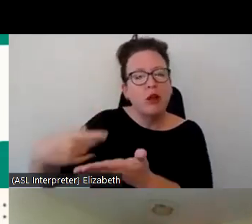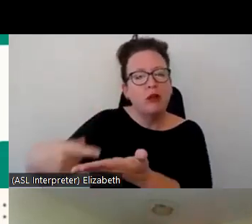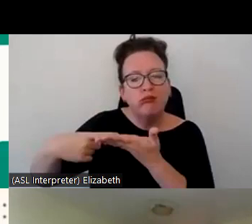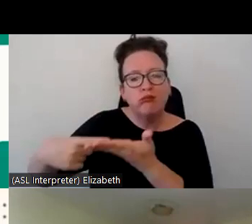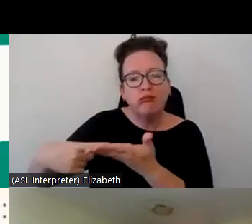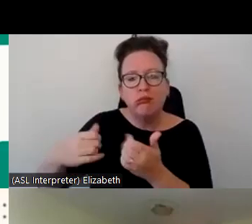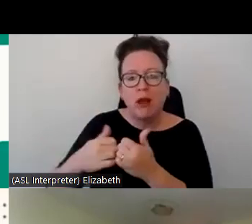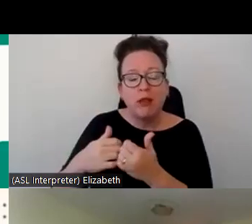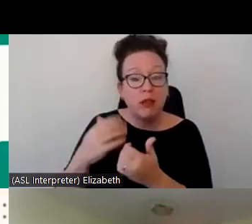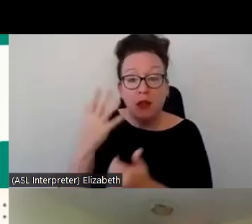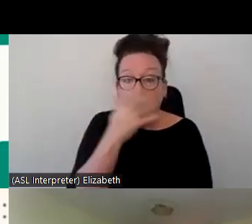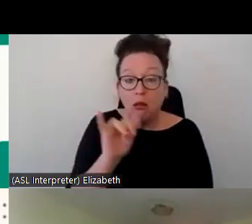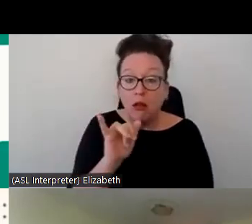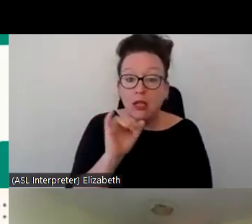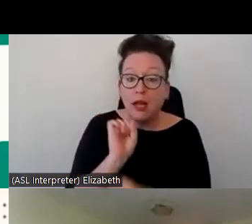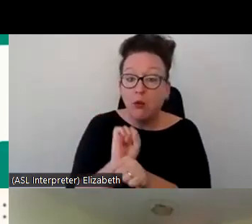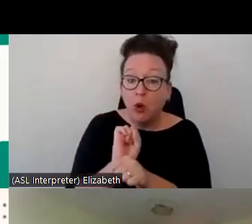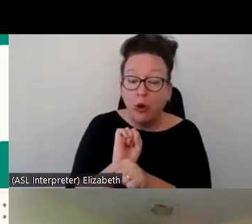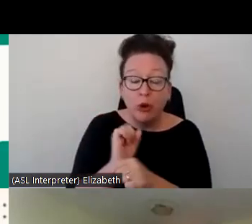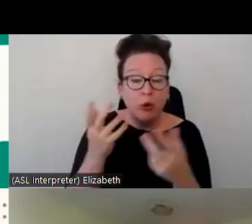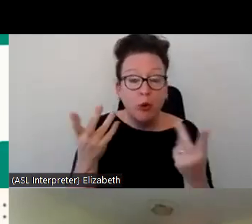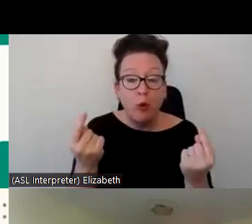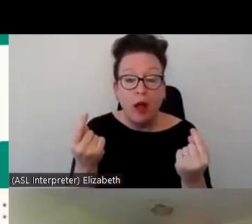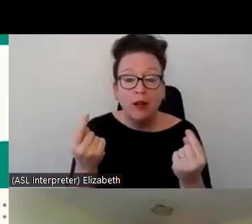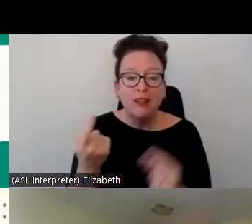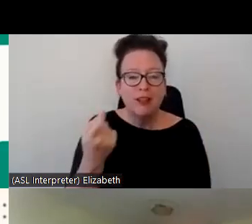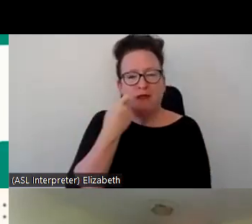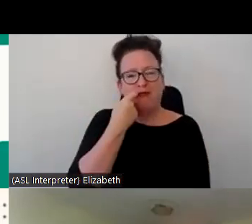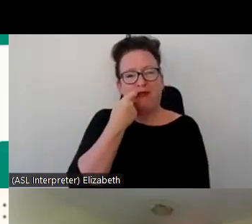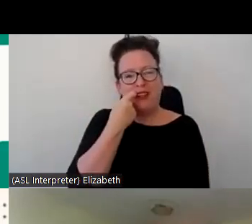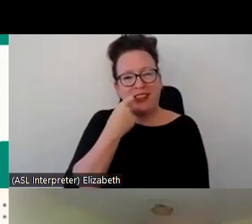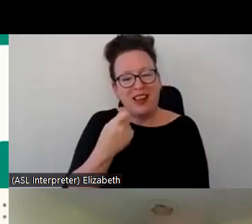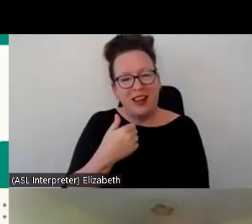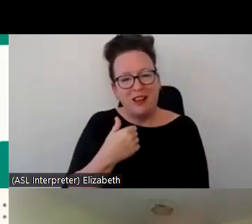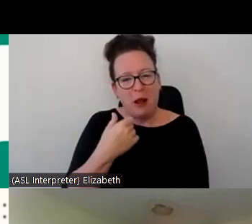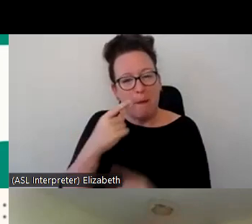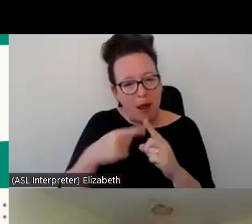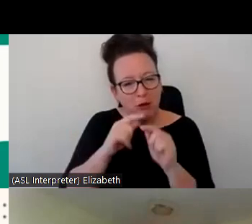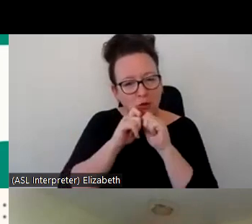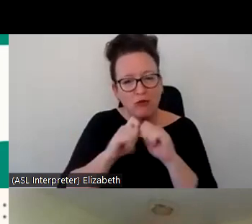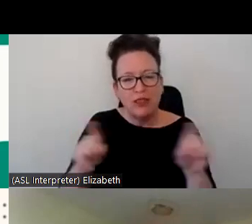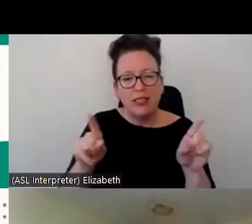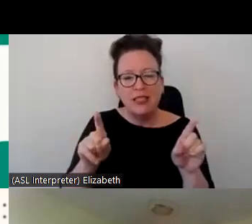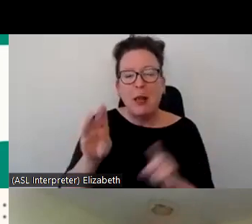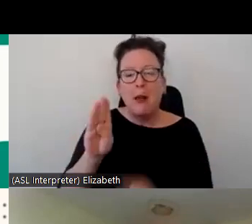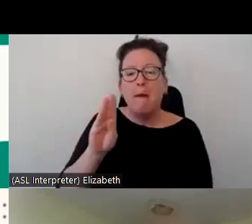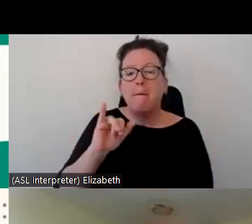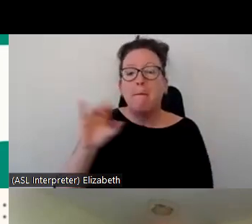work looks like a little bit. And we actually just we're about to release bio videos.